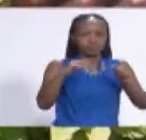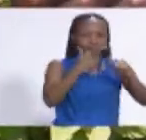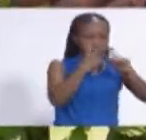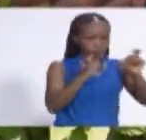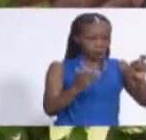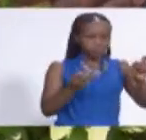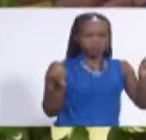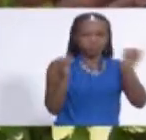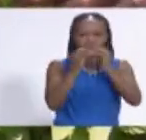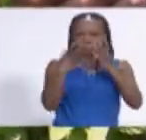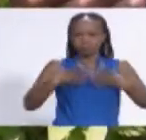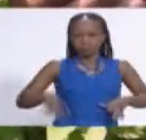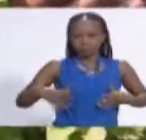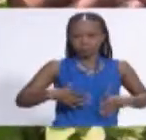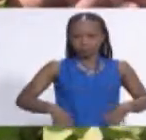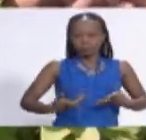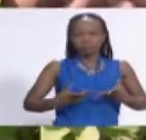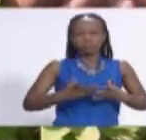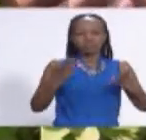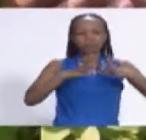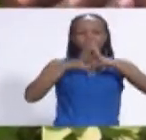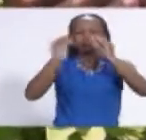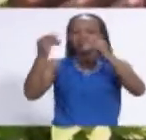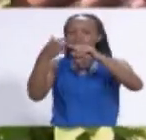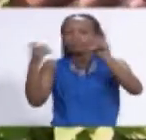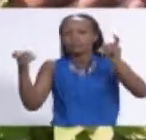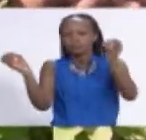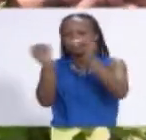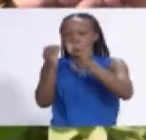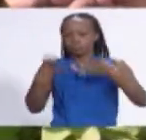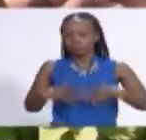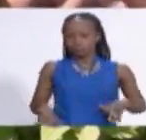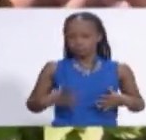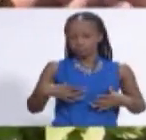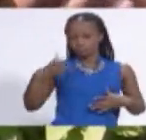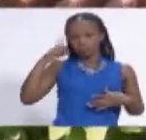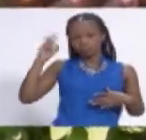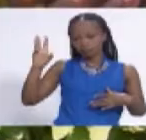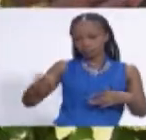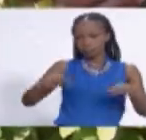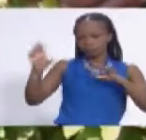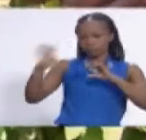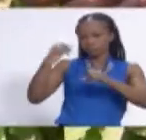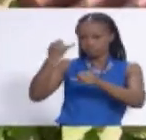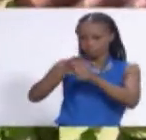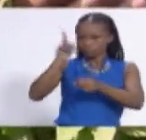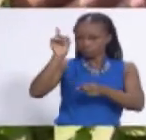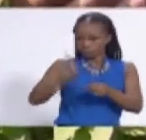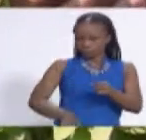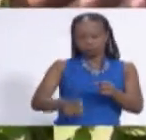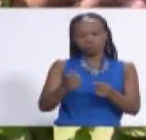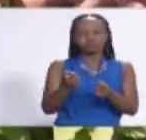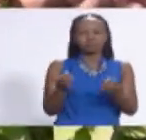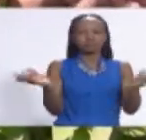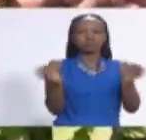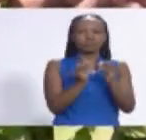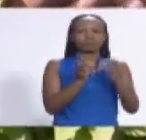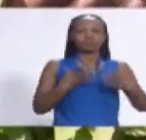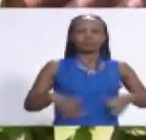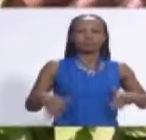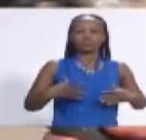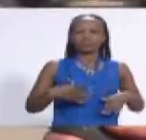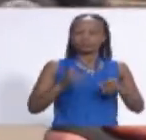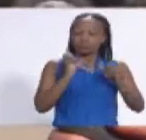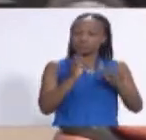met people. Where I'm going to, I've met people. Because for me to do my job, I have to meet people. So nikisema I won't meet people, then I won't